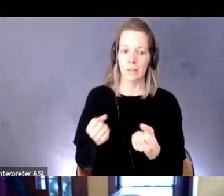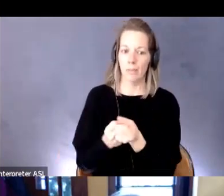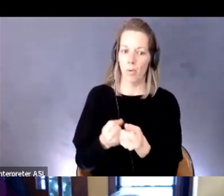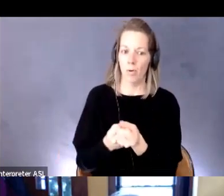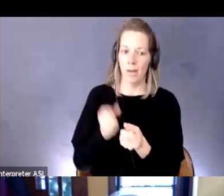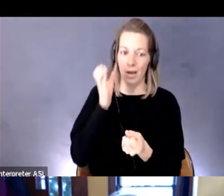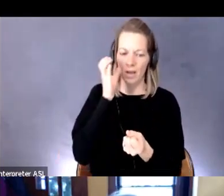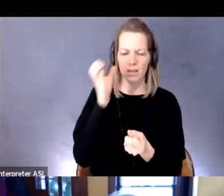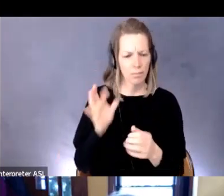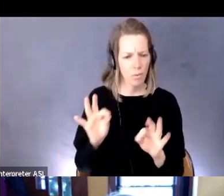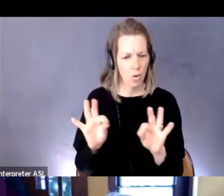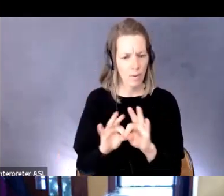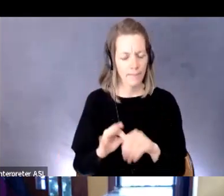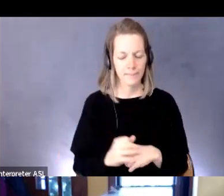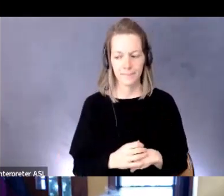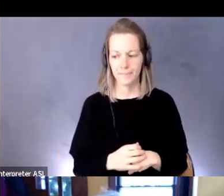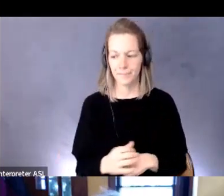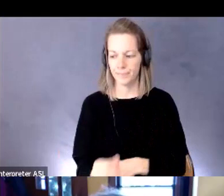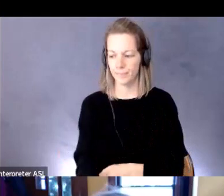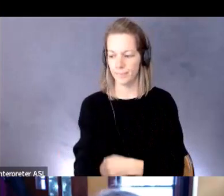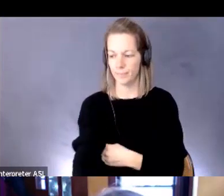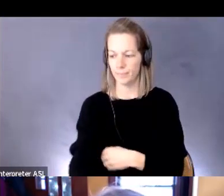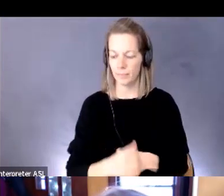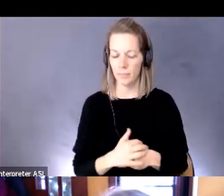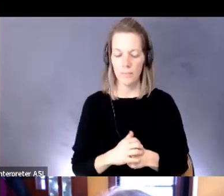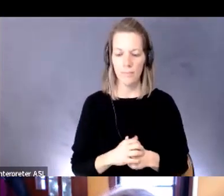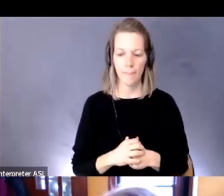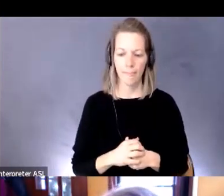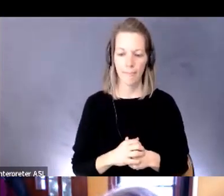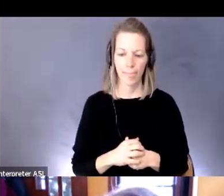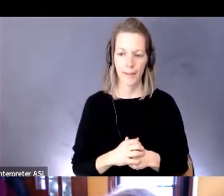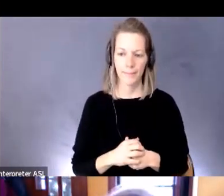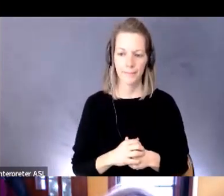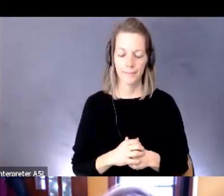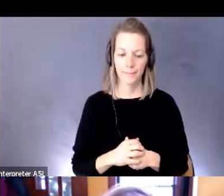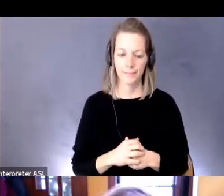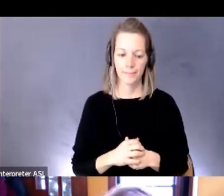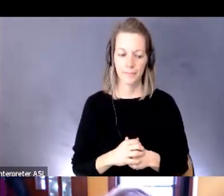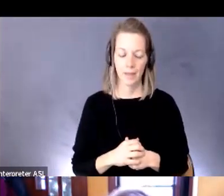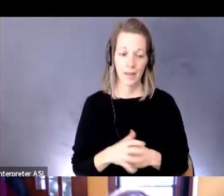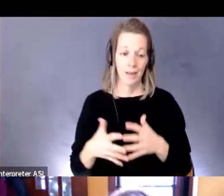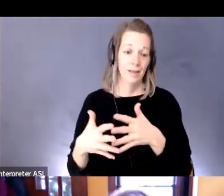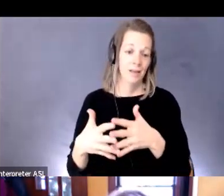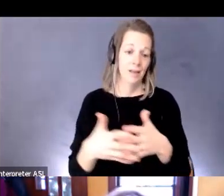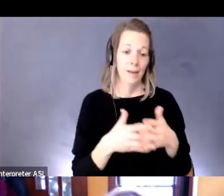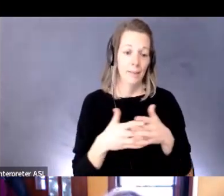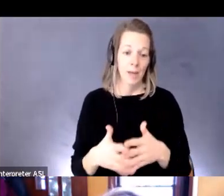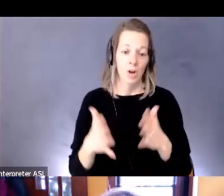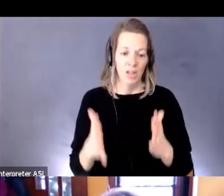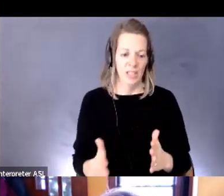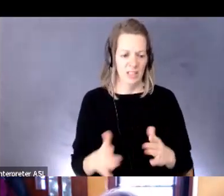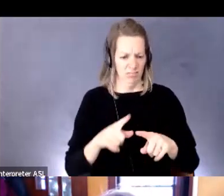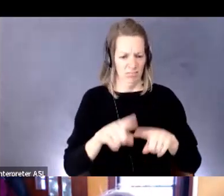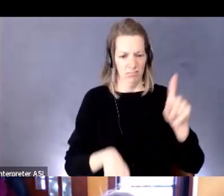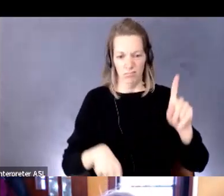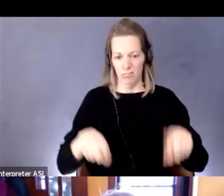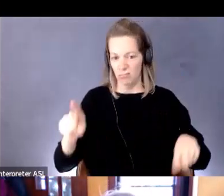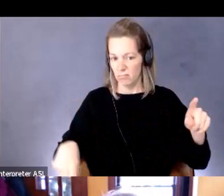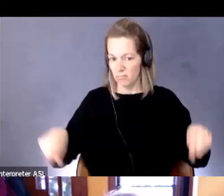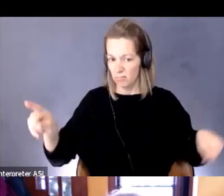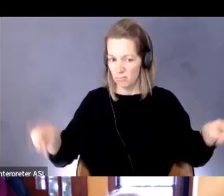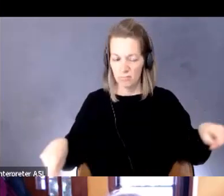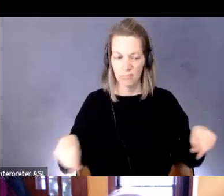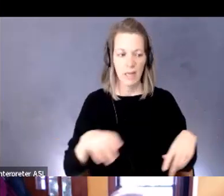important. You know, obviously, millions of Americans of all ages experience a variety